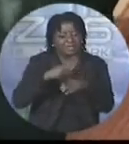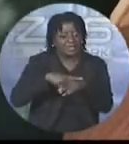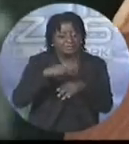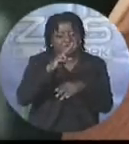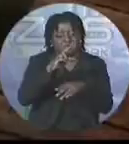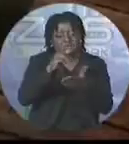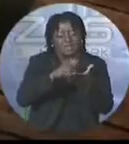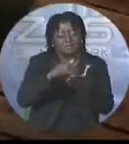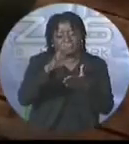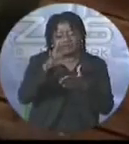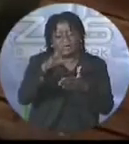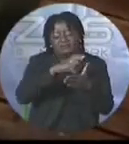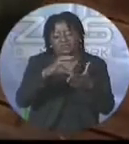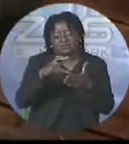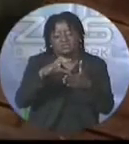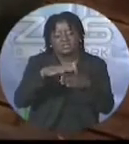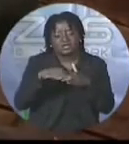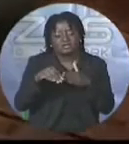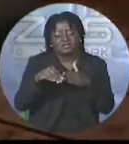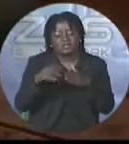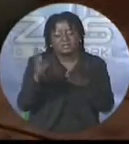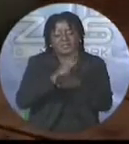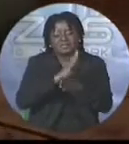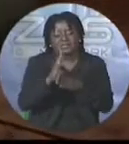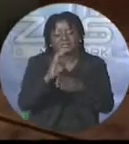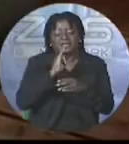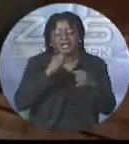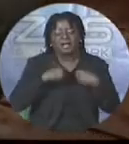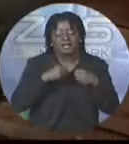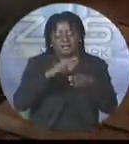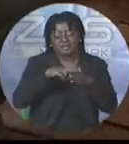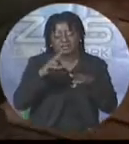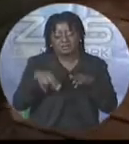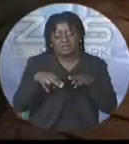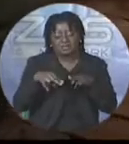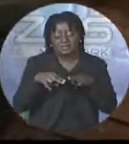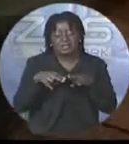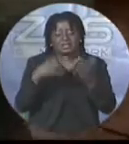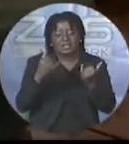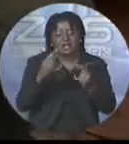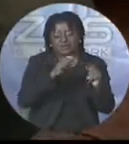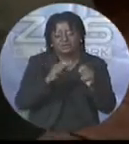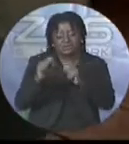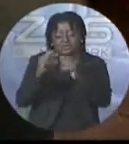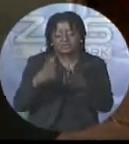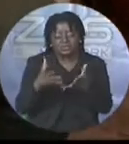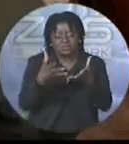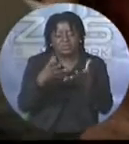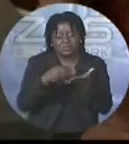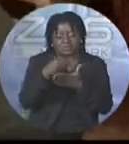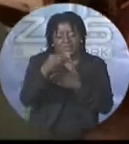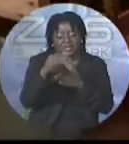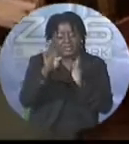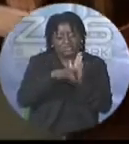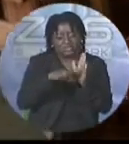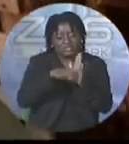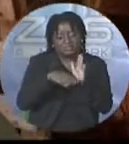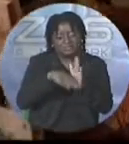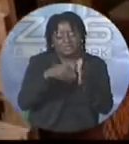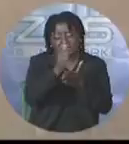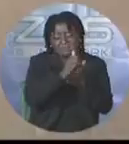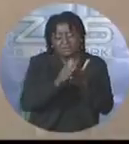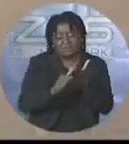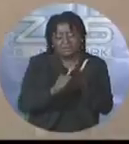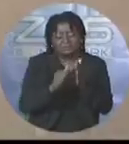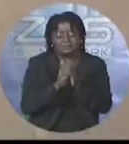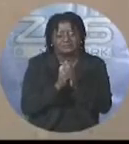considerably and tourists now prefer cheaper pieces. Roll refuses to teach his children the craft because he feels there is no profitability in the